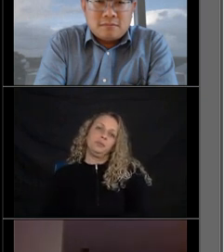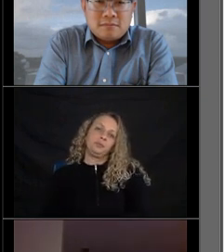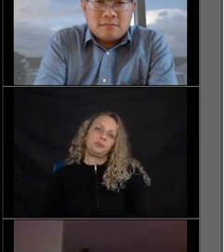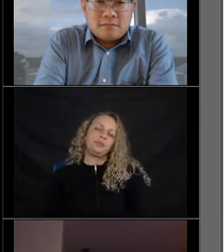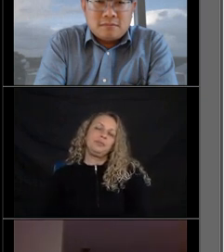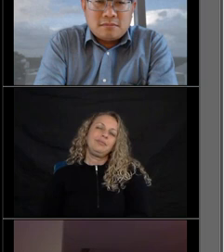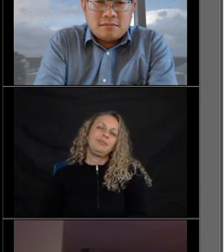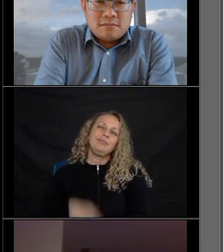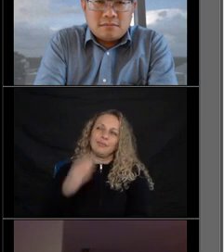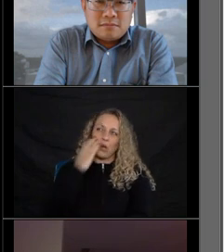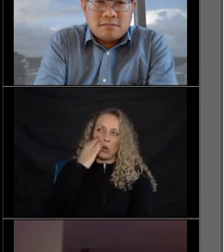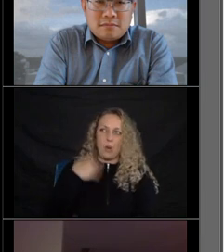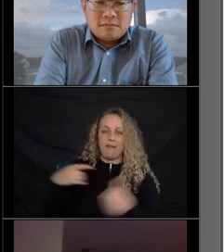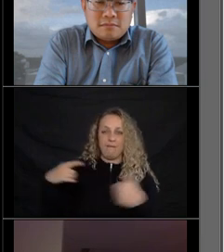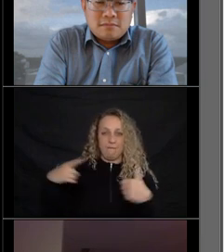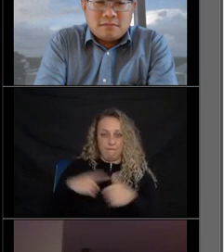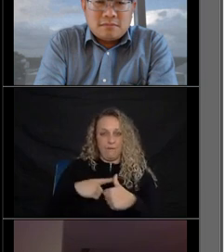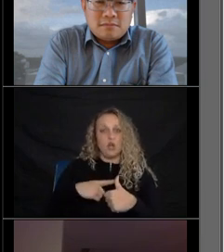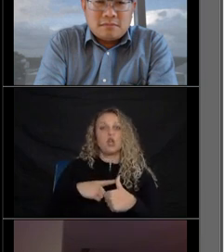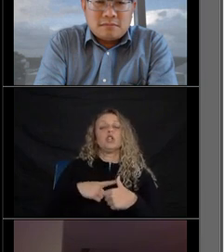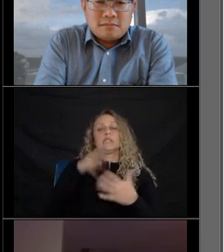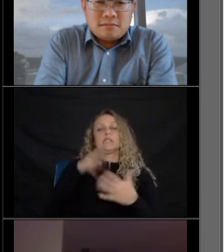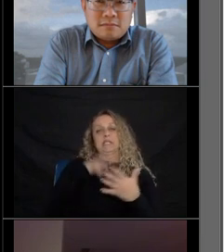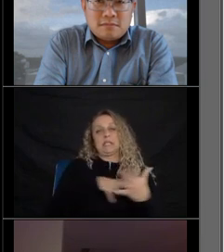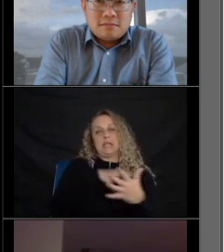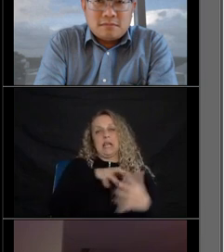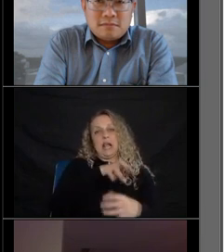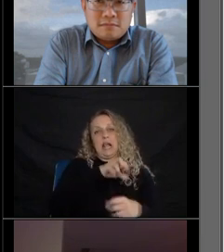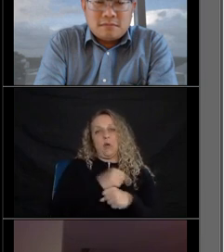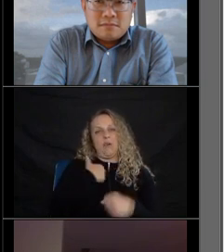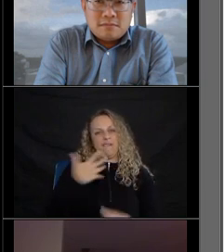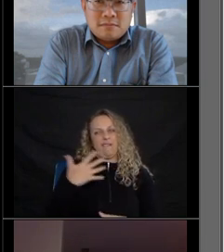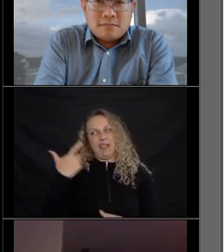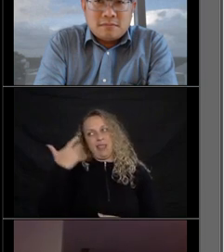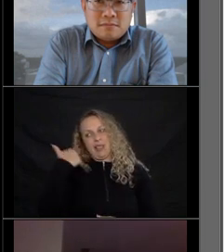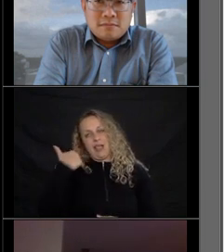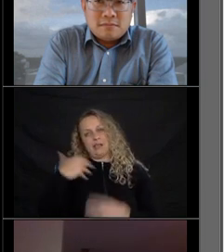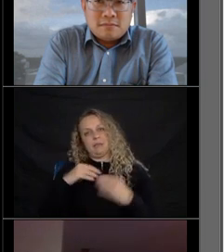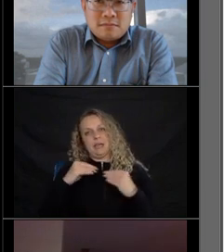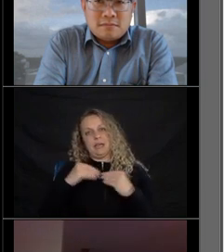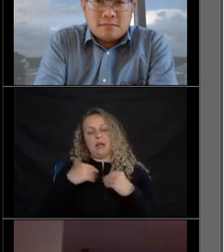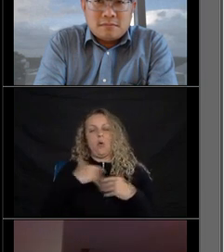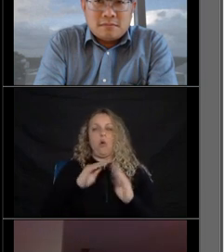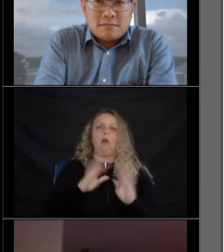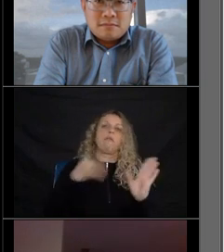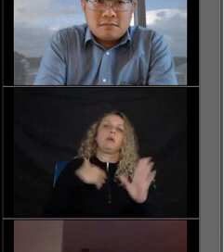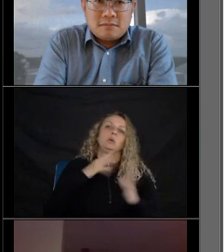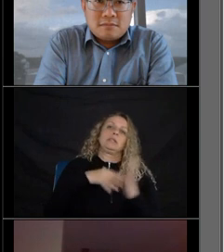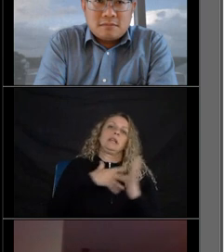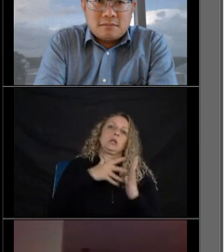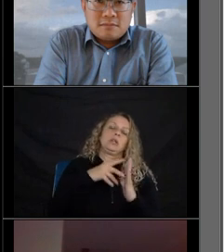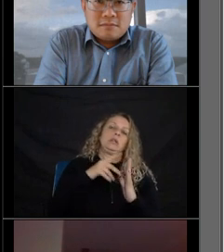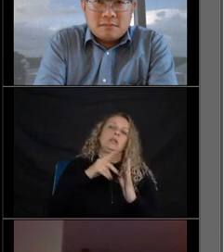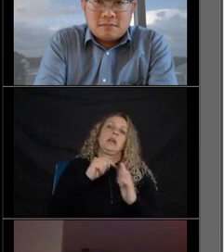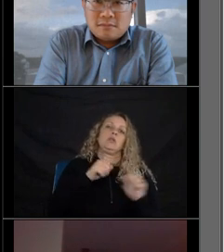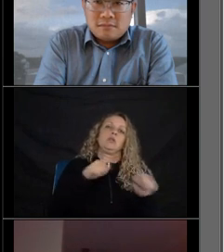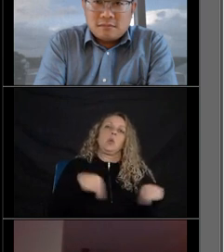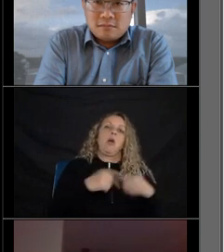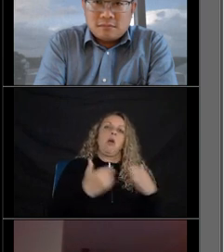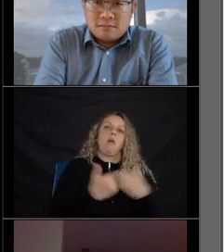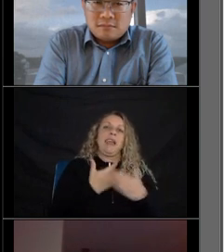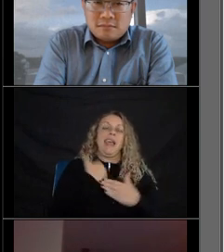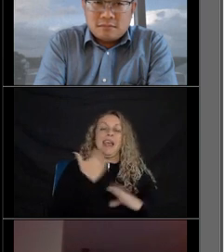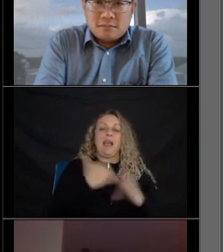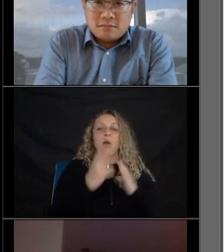I know when I first, when we first scheduled, right when we finished our last commission meeting and I was scheduling the town square update, I did email